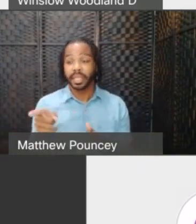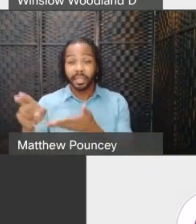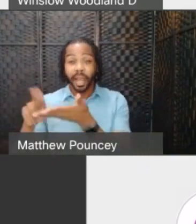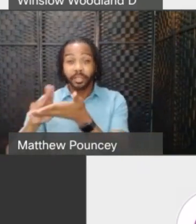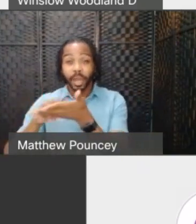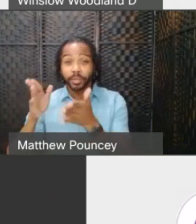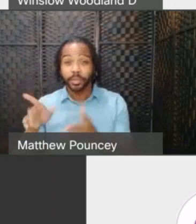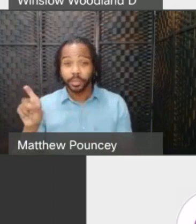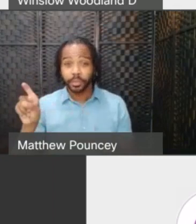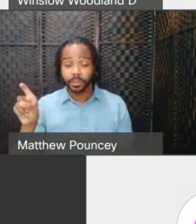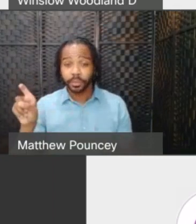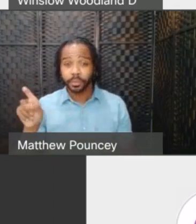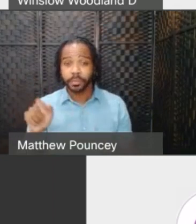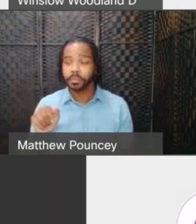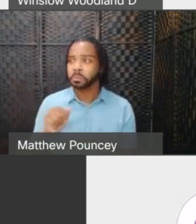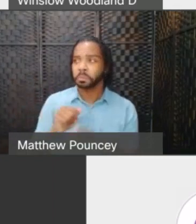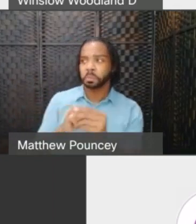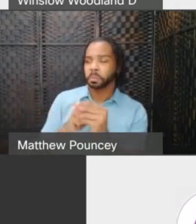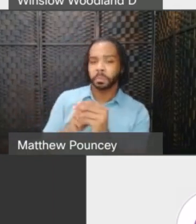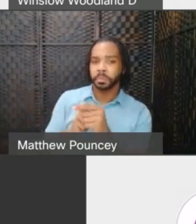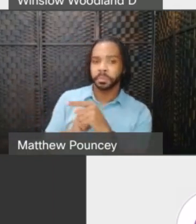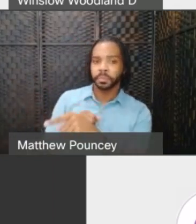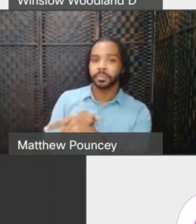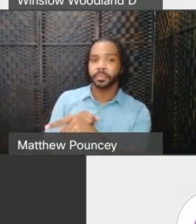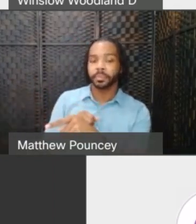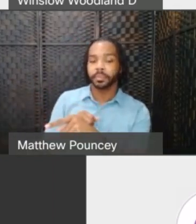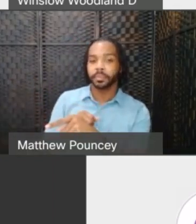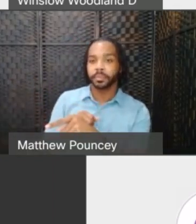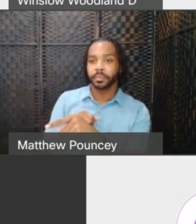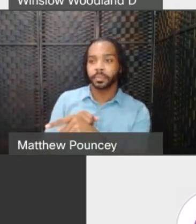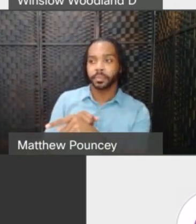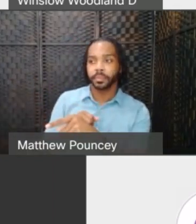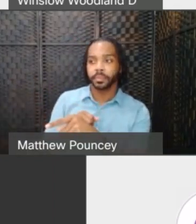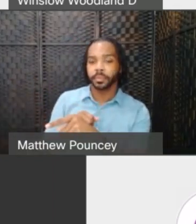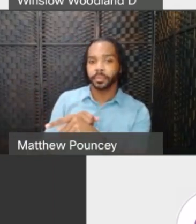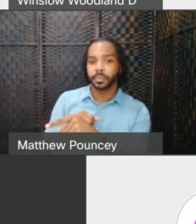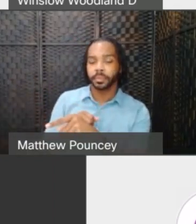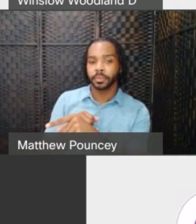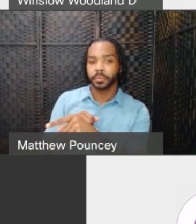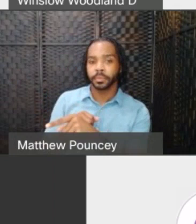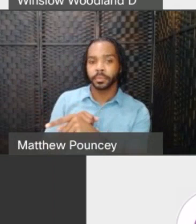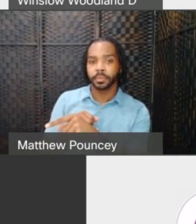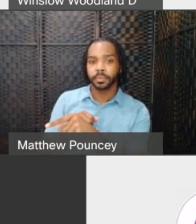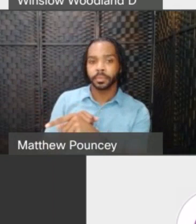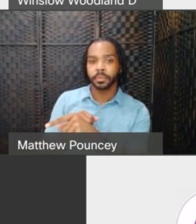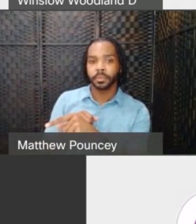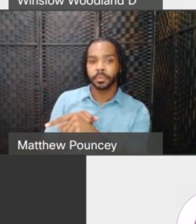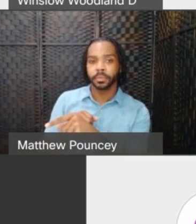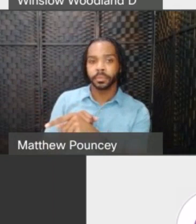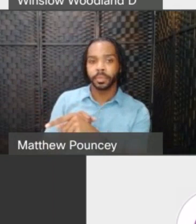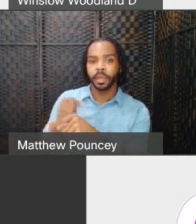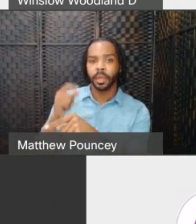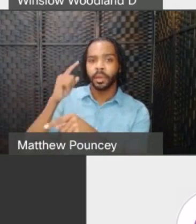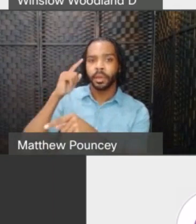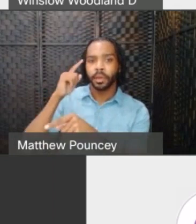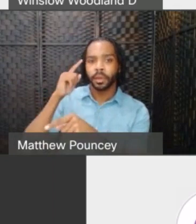workers? No, this is for providers. Are there steps that are being taken